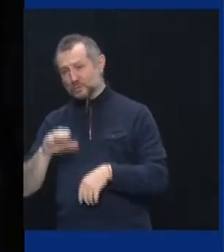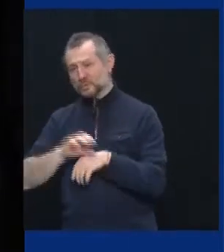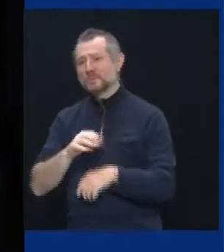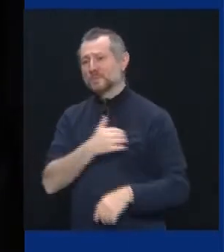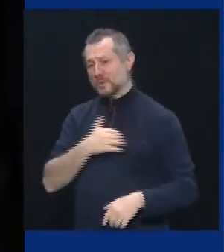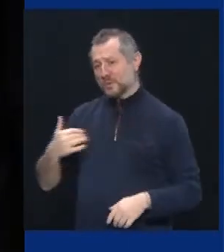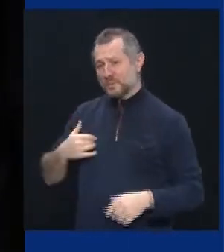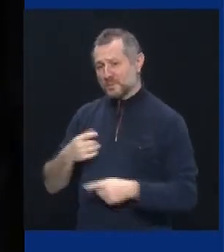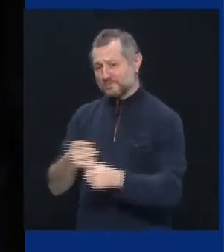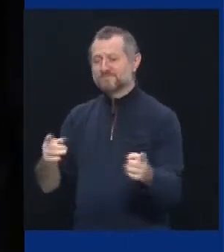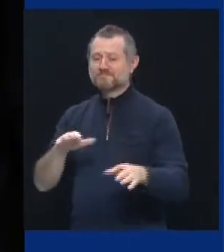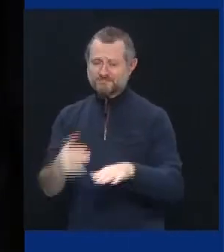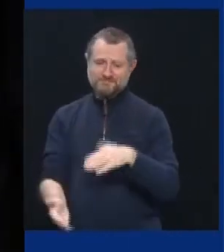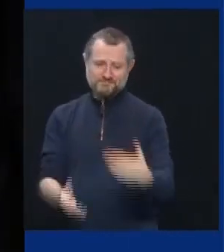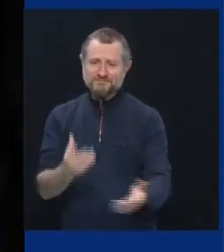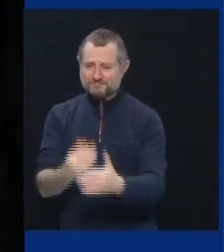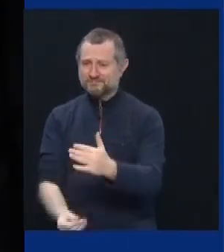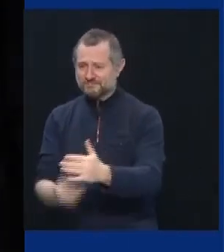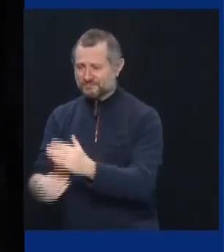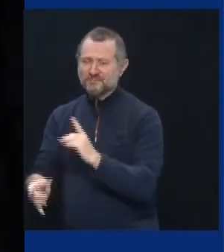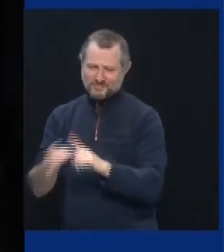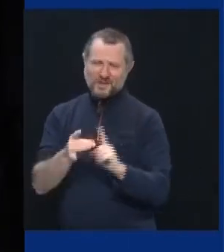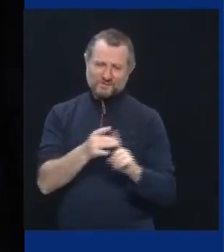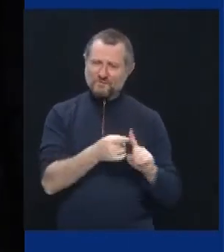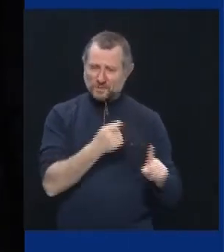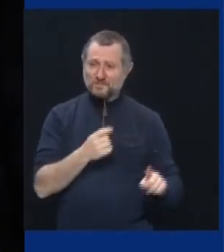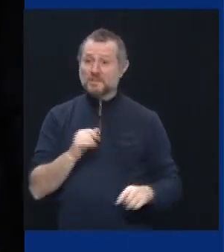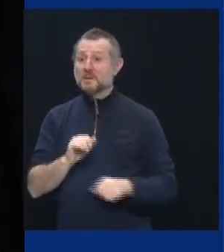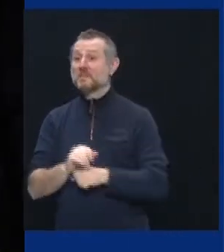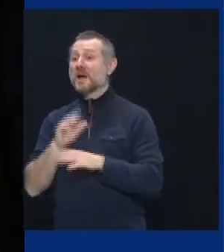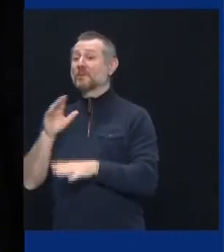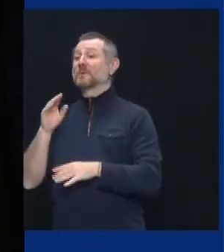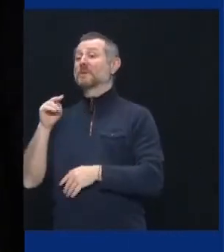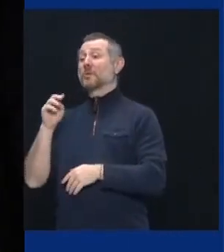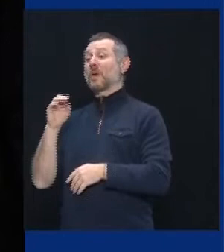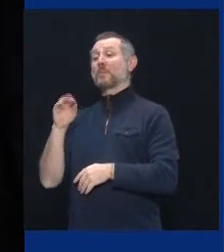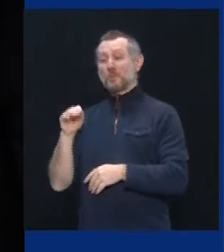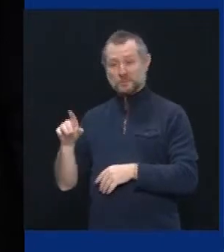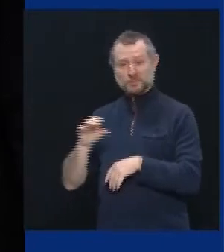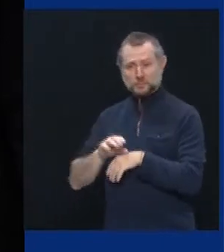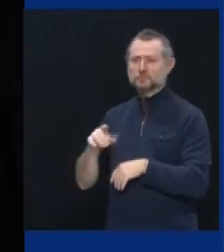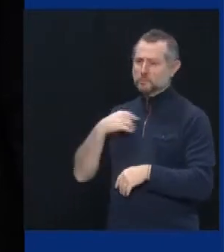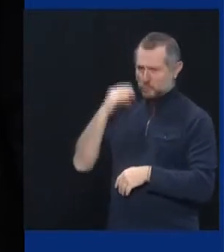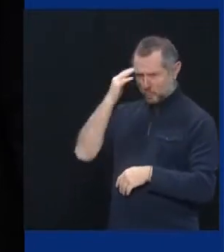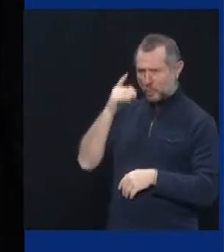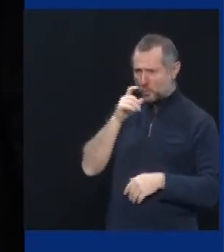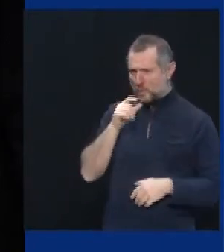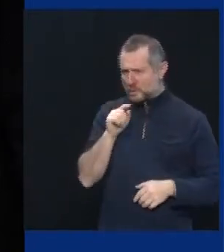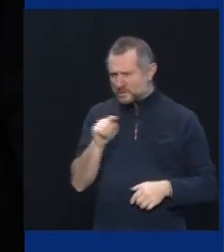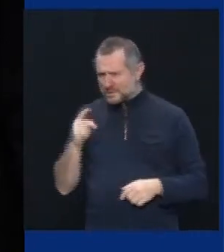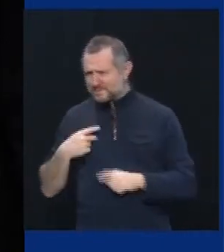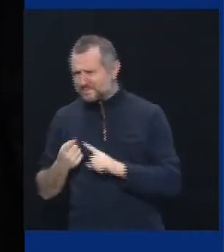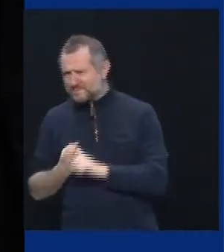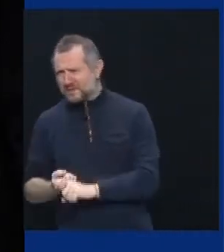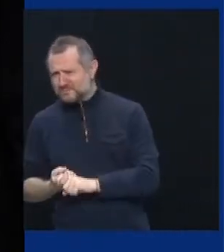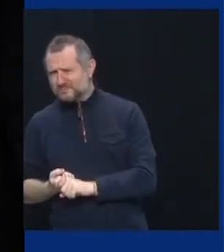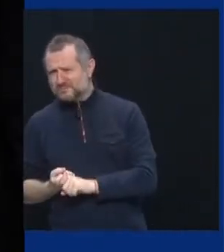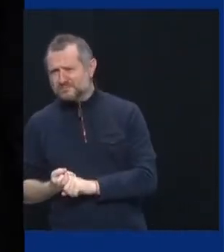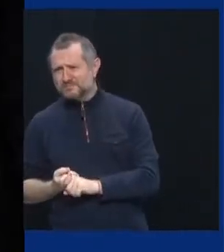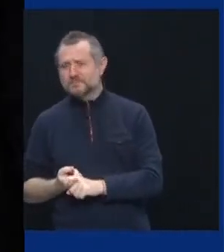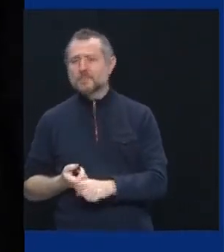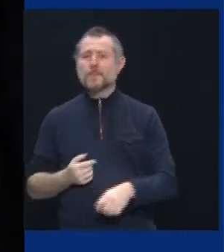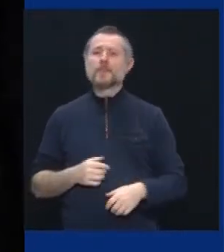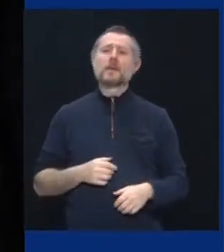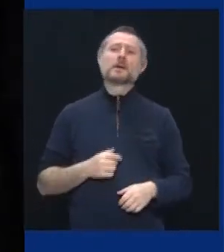here at Mount Neboh. That's right. I know the parishioners that were lost here. I know them personally. And so I stand today